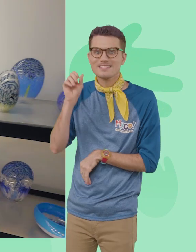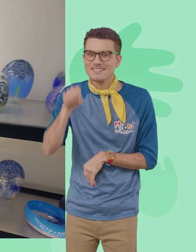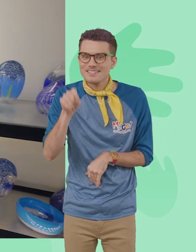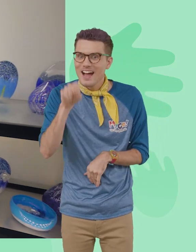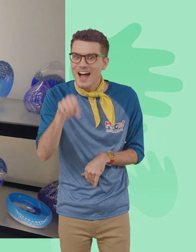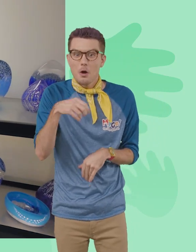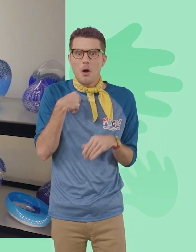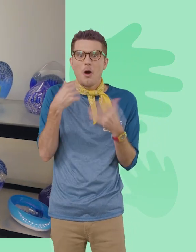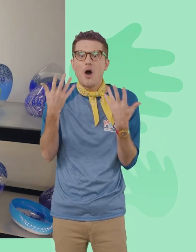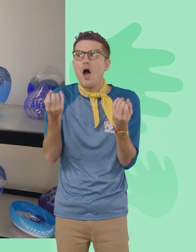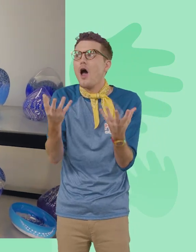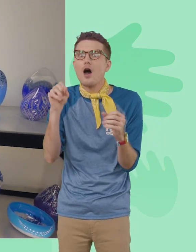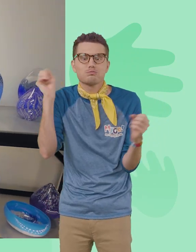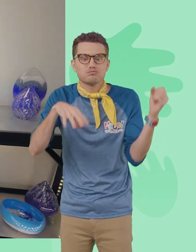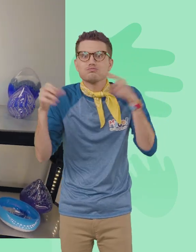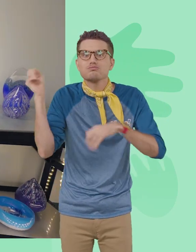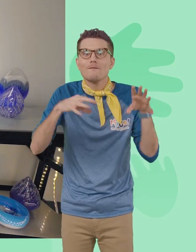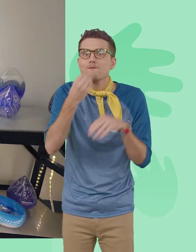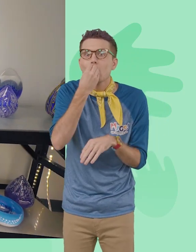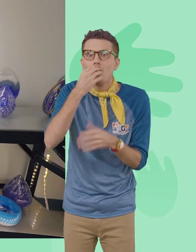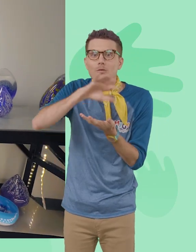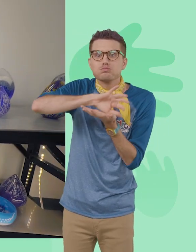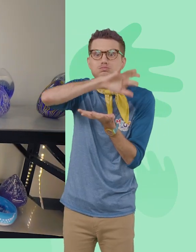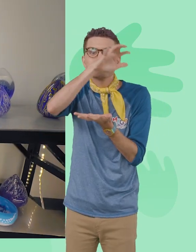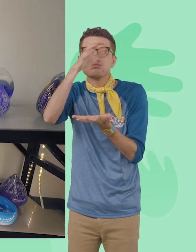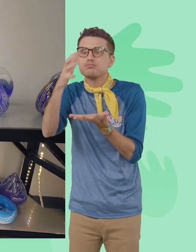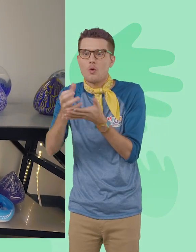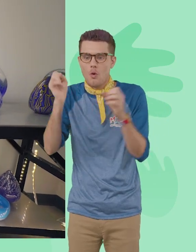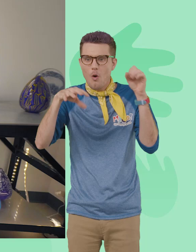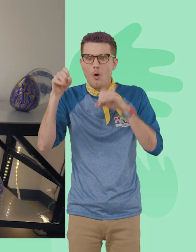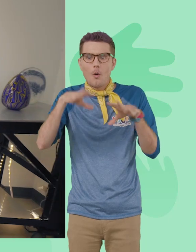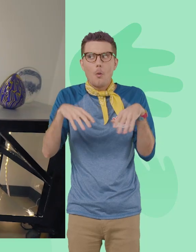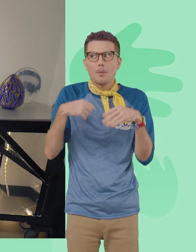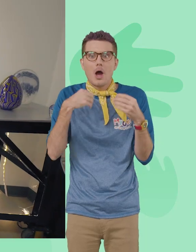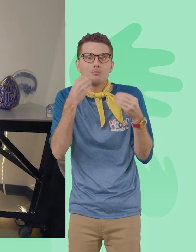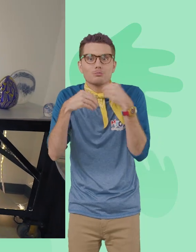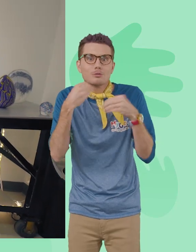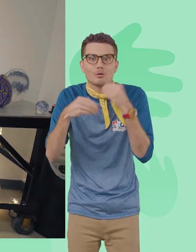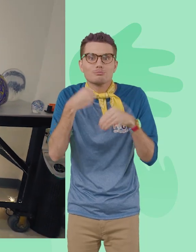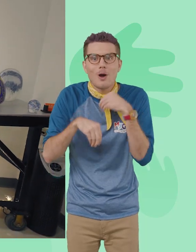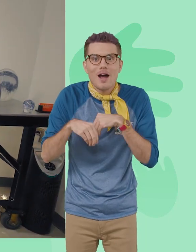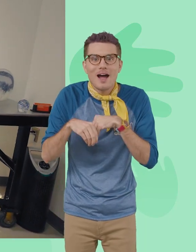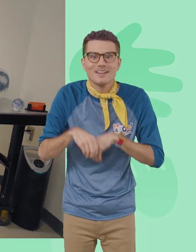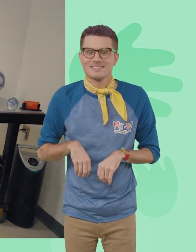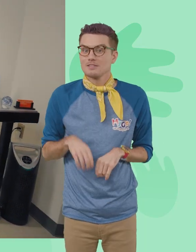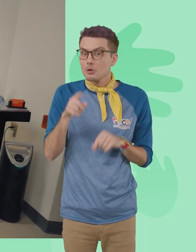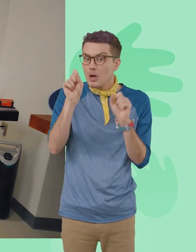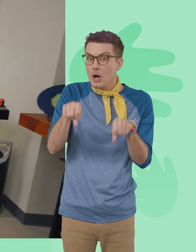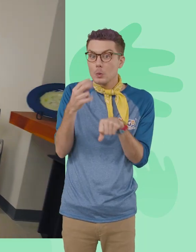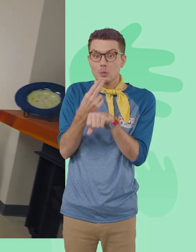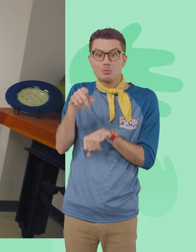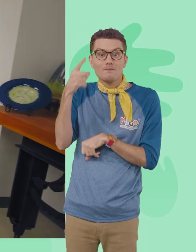I could put tons of food on here and eat it all up. Nom, nom, nom, nom. Or you can use it for decoration.